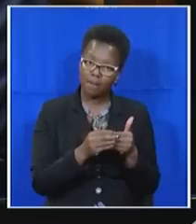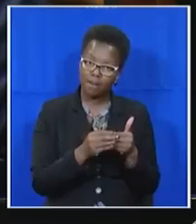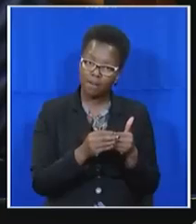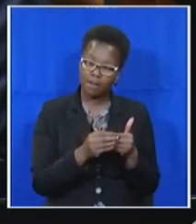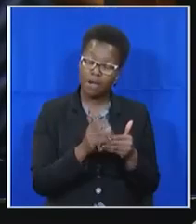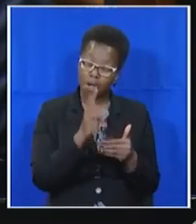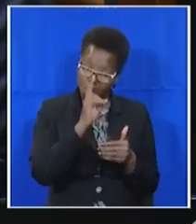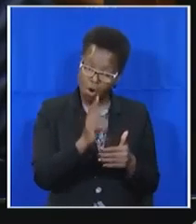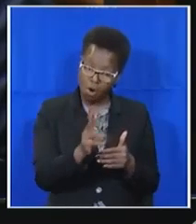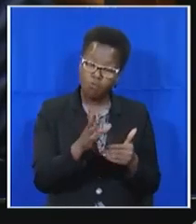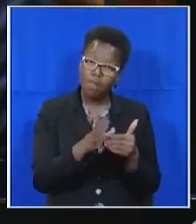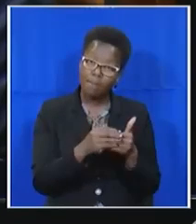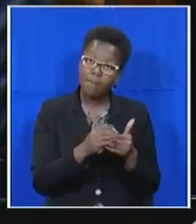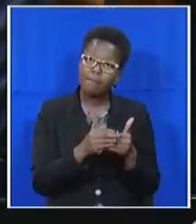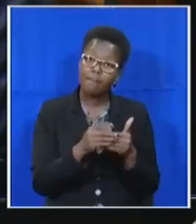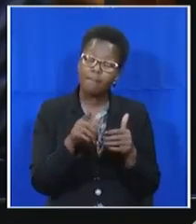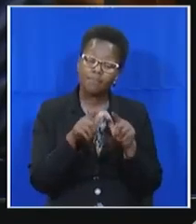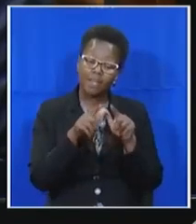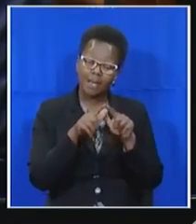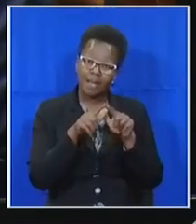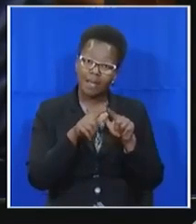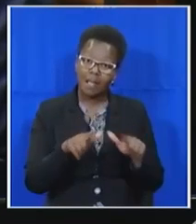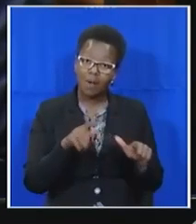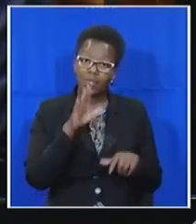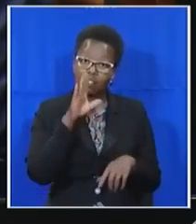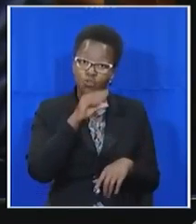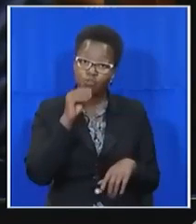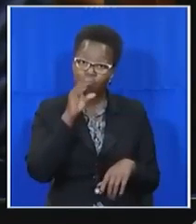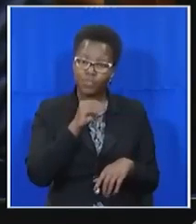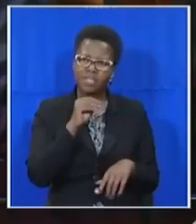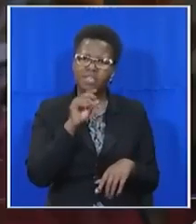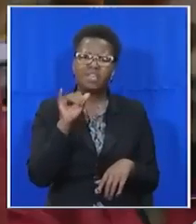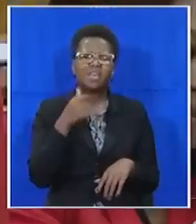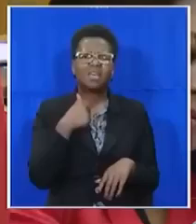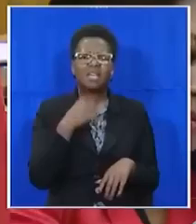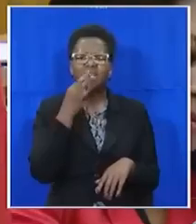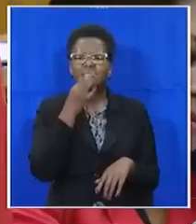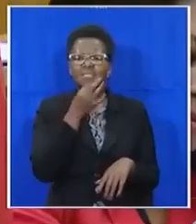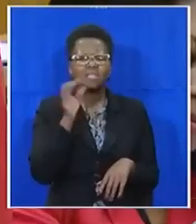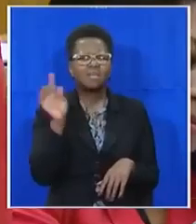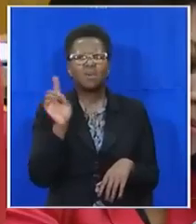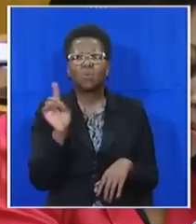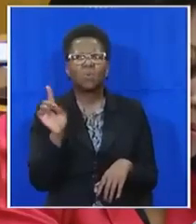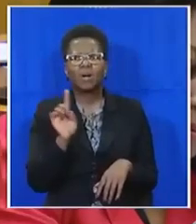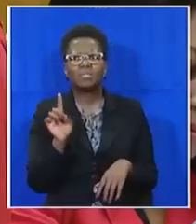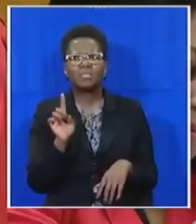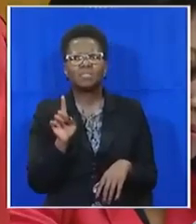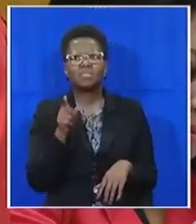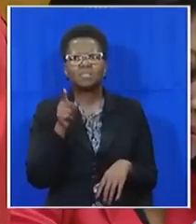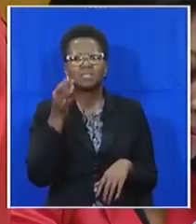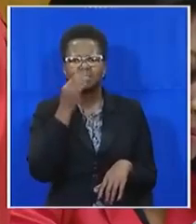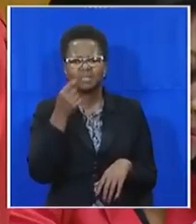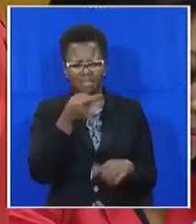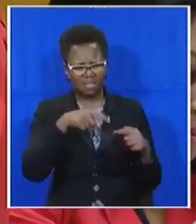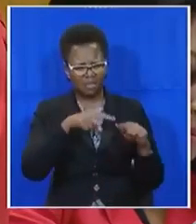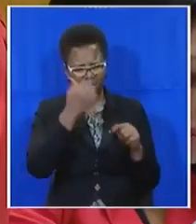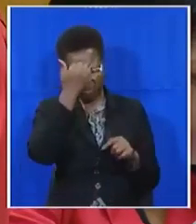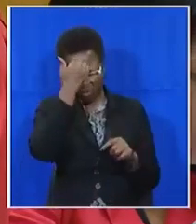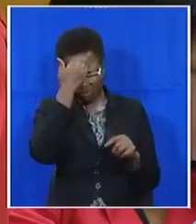Honorable member, withdraw the language you used to describe the member. What did I say? Him referring to us as stupid